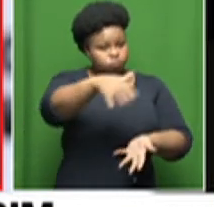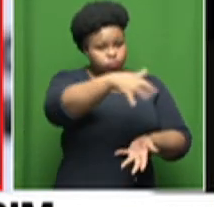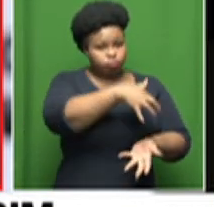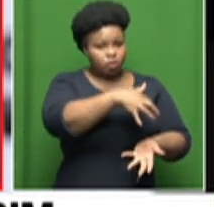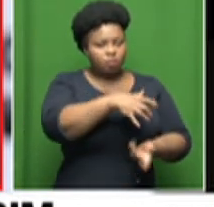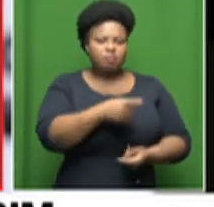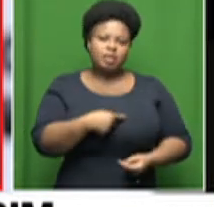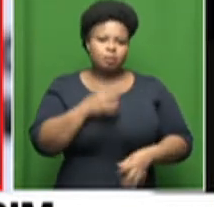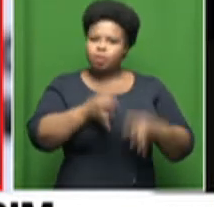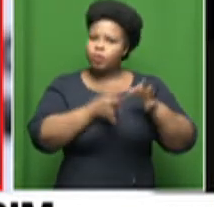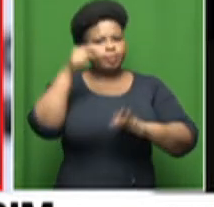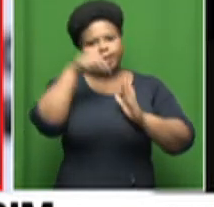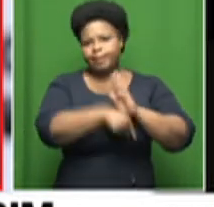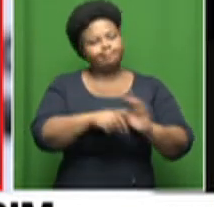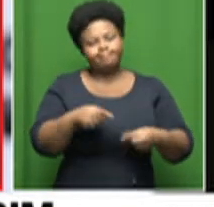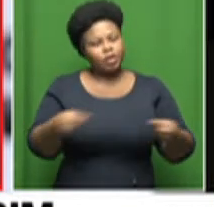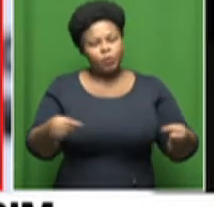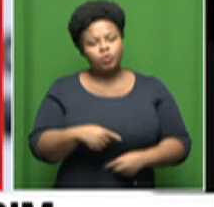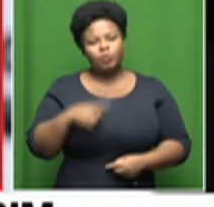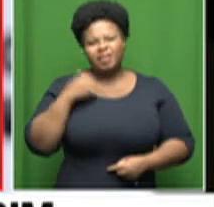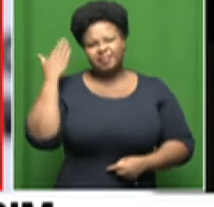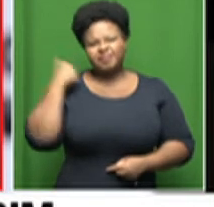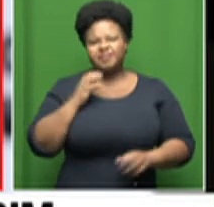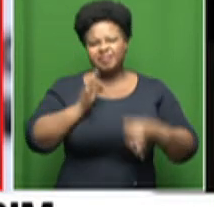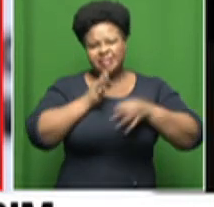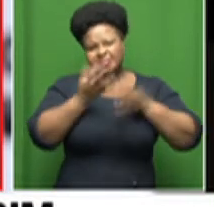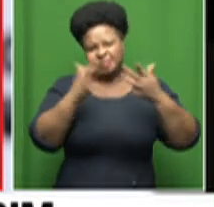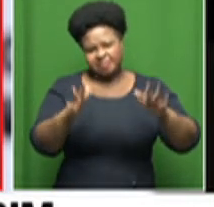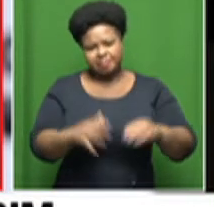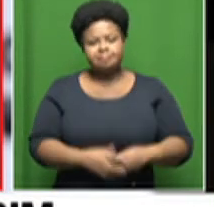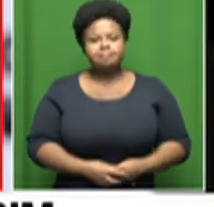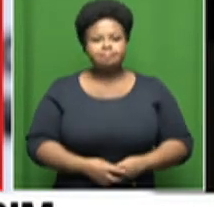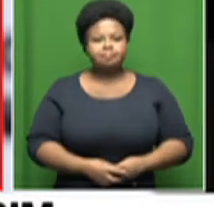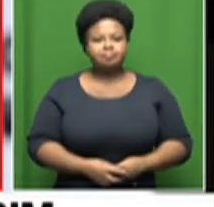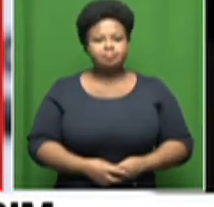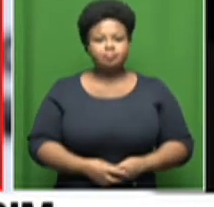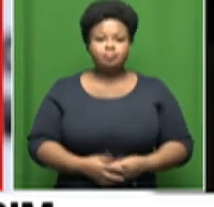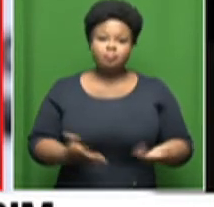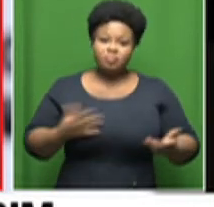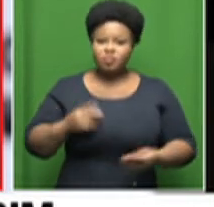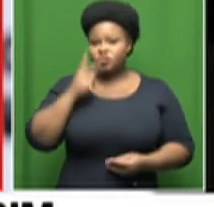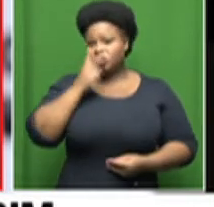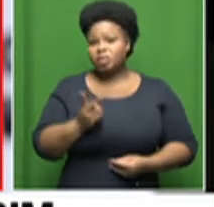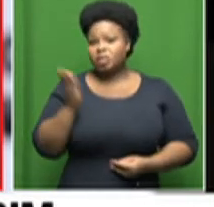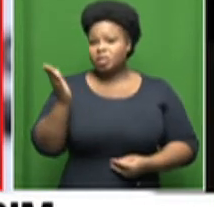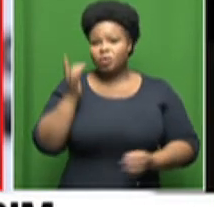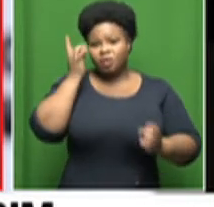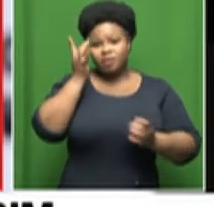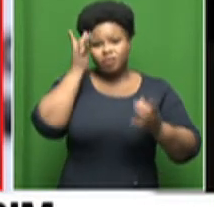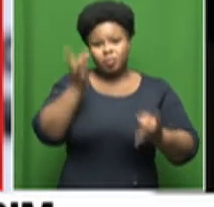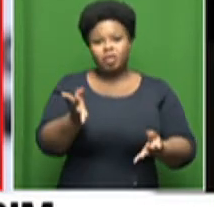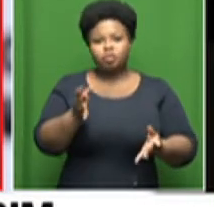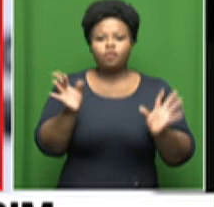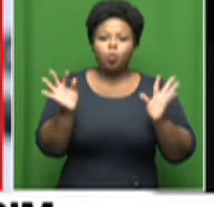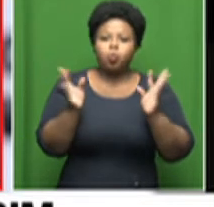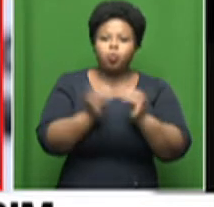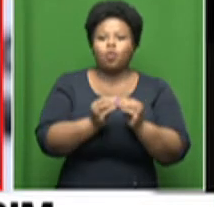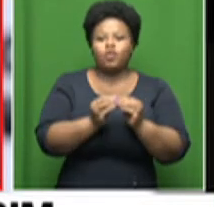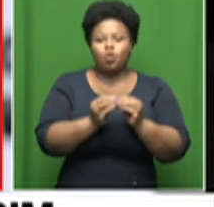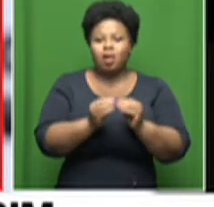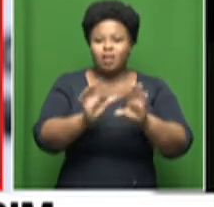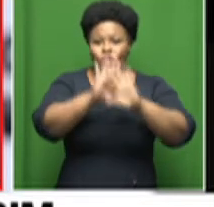go through it because I've already touched on it when I went through each of the vaccines. And if you look at the data overall, this